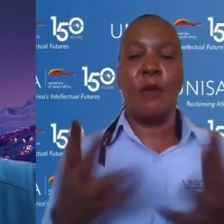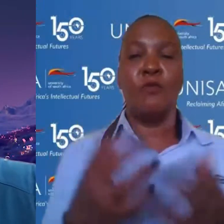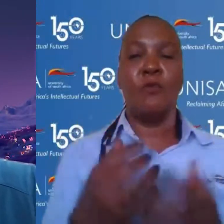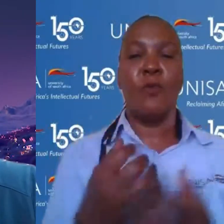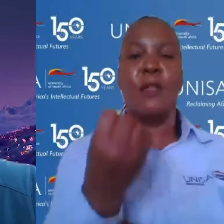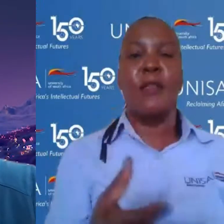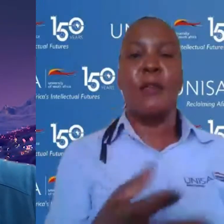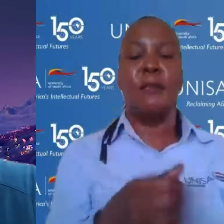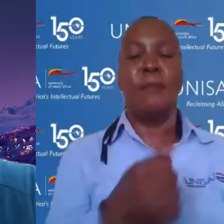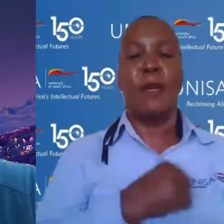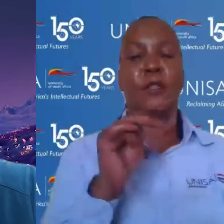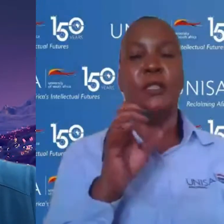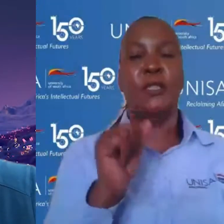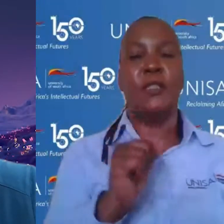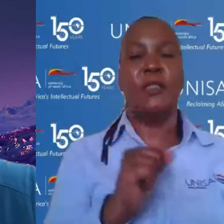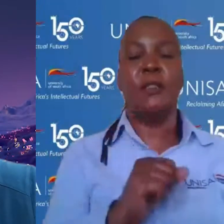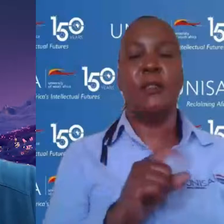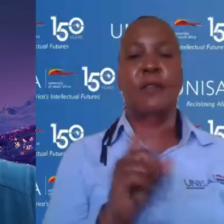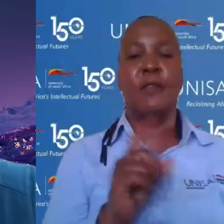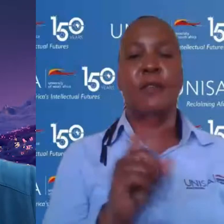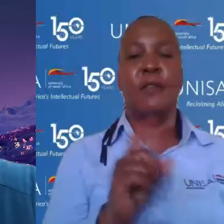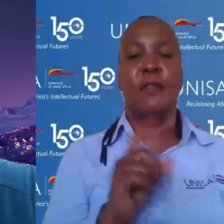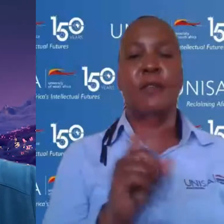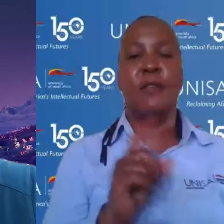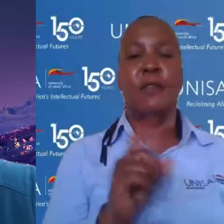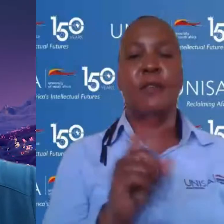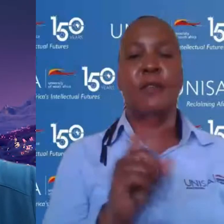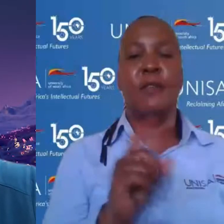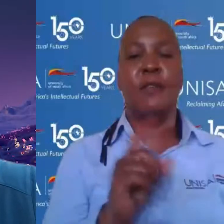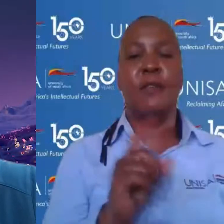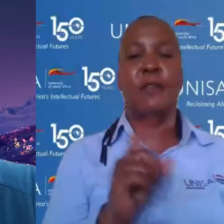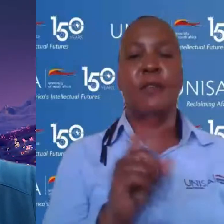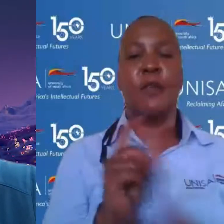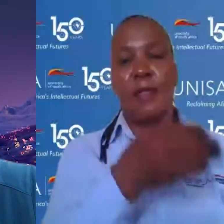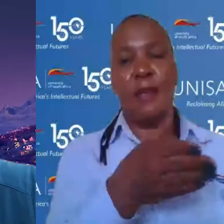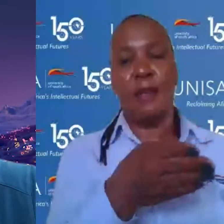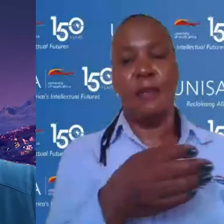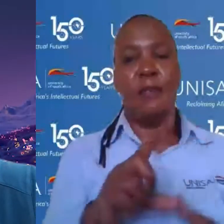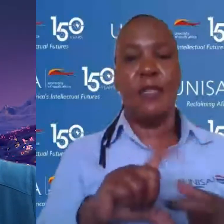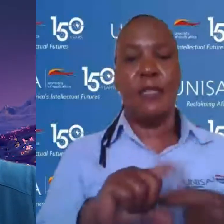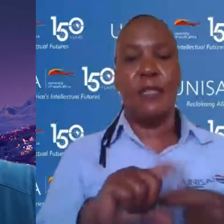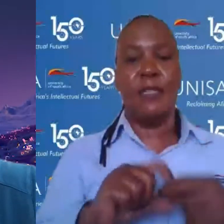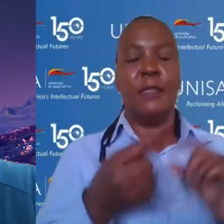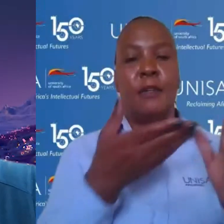Please check in the chat. I've posted a link there.